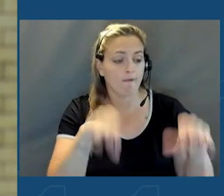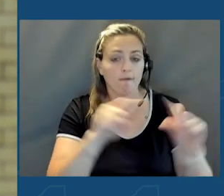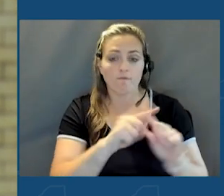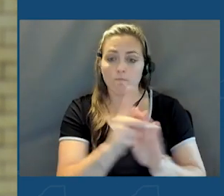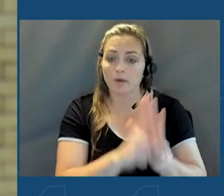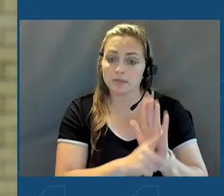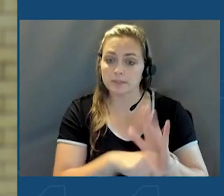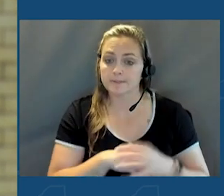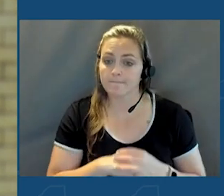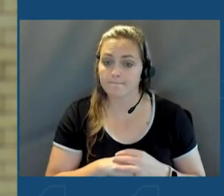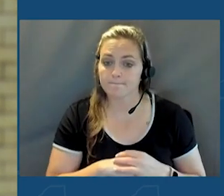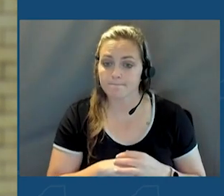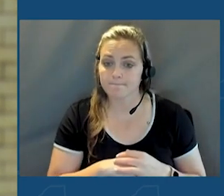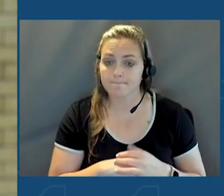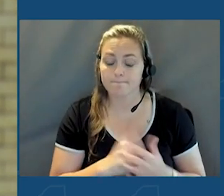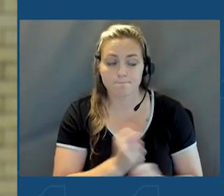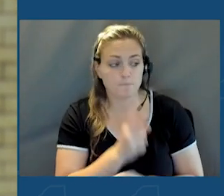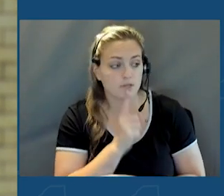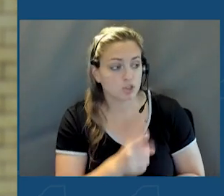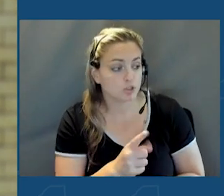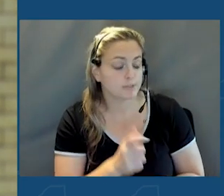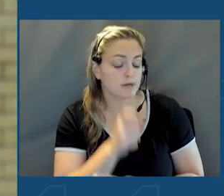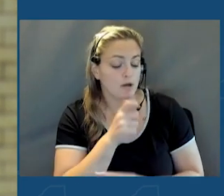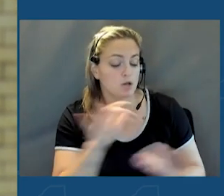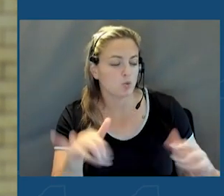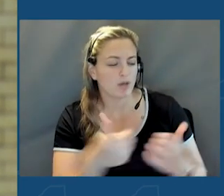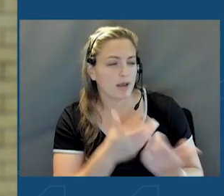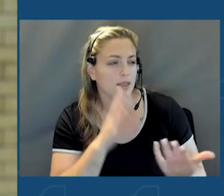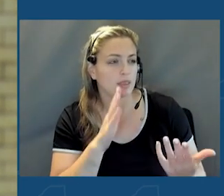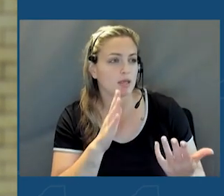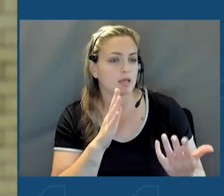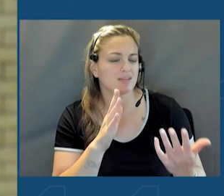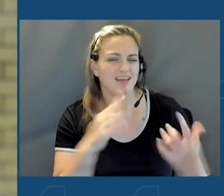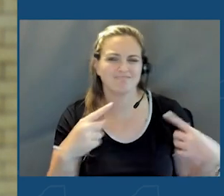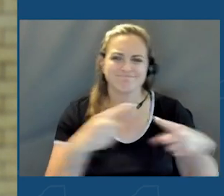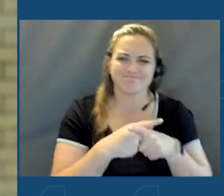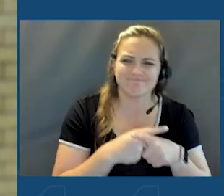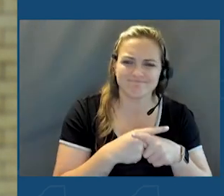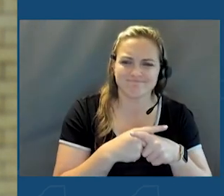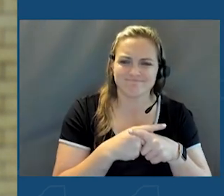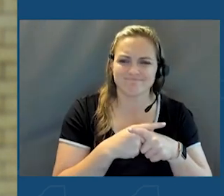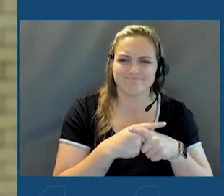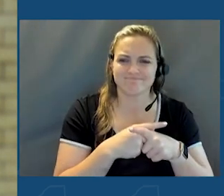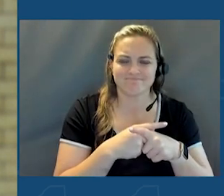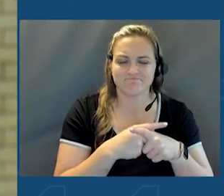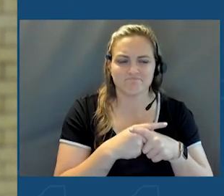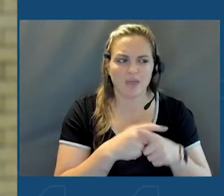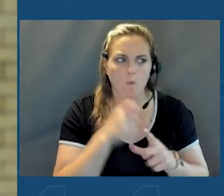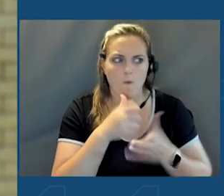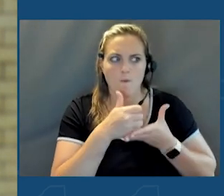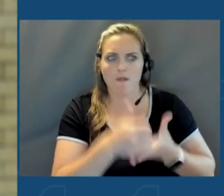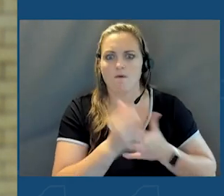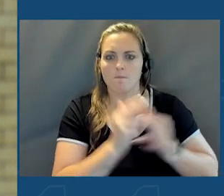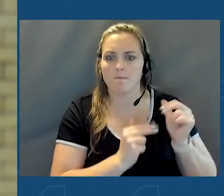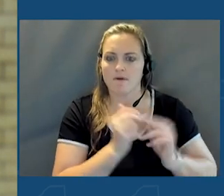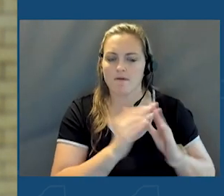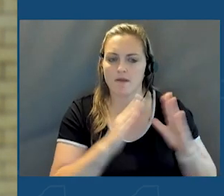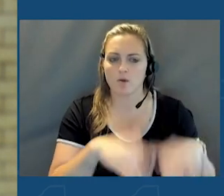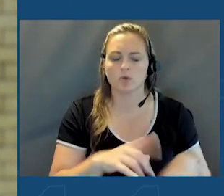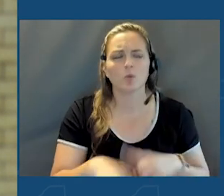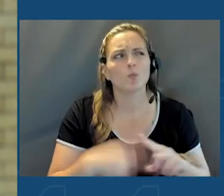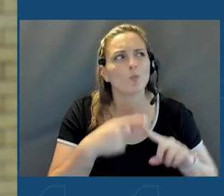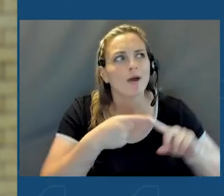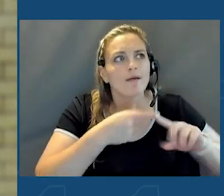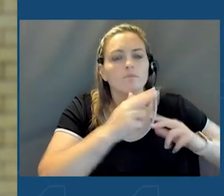policies and making sure that they're not doing anything in conflict with building more housing. And so when you build